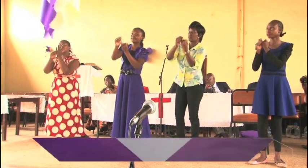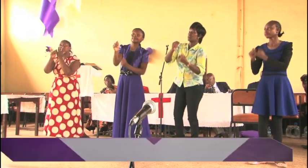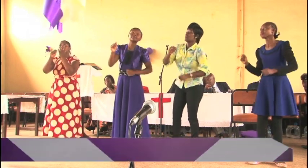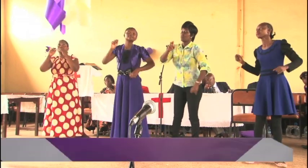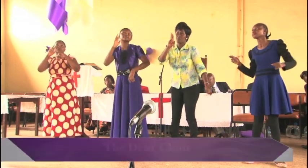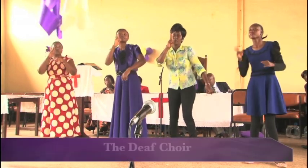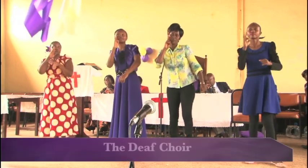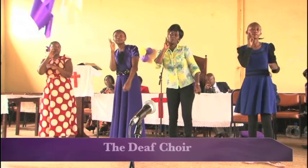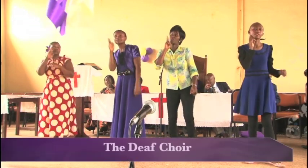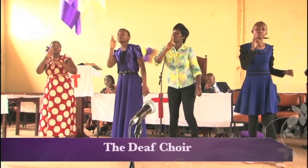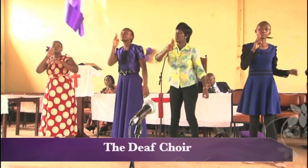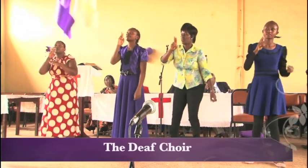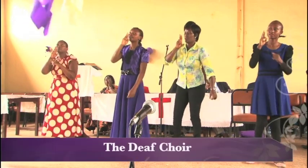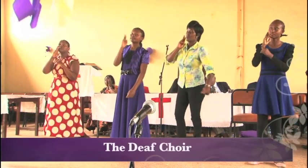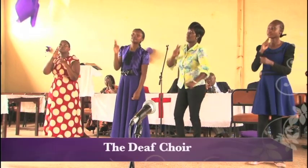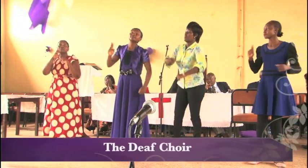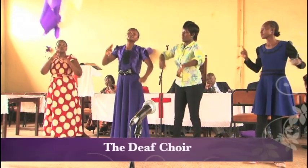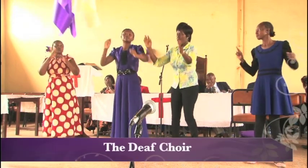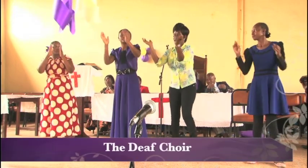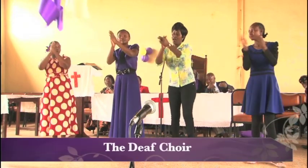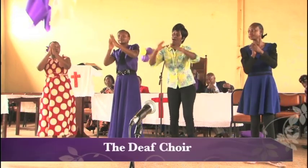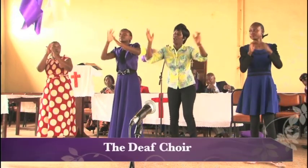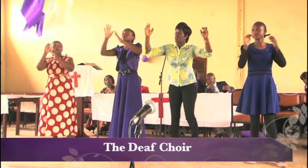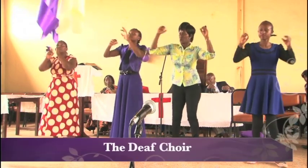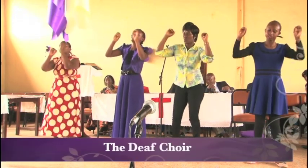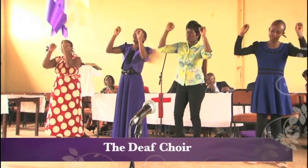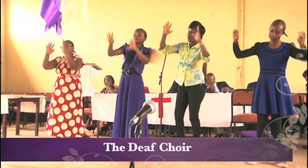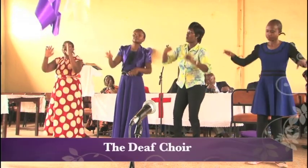Goodness, child, and man.